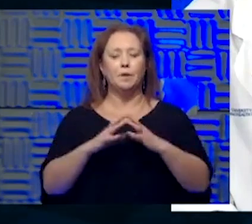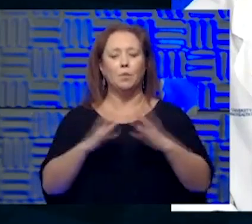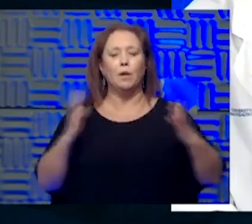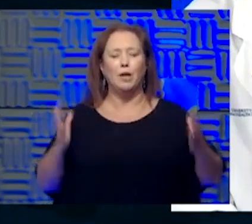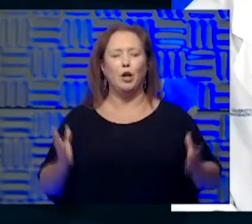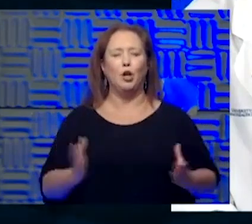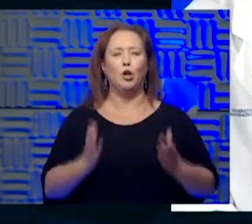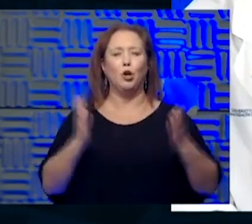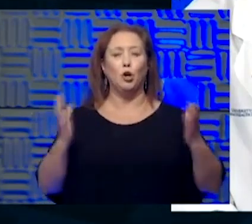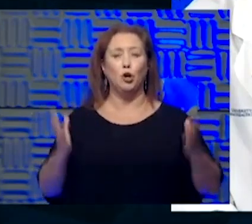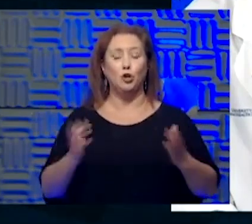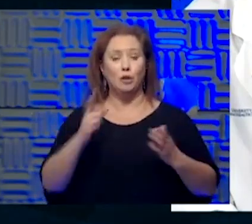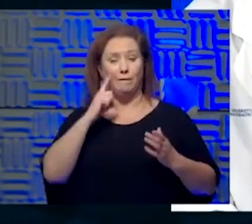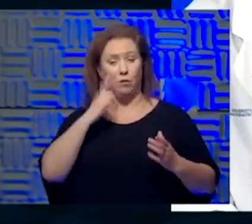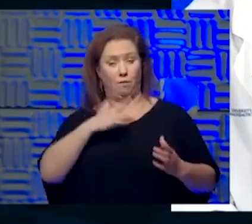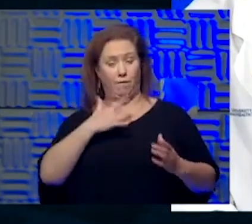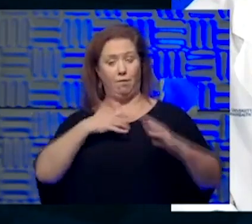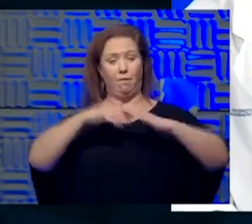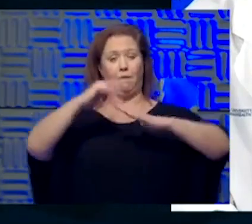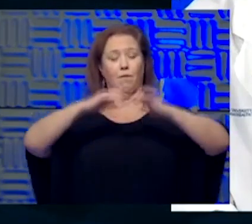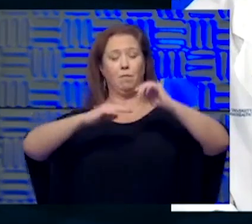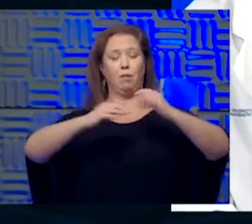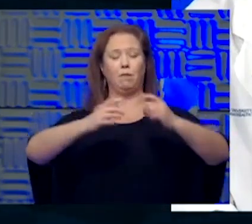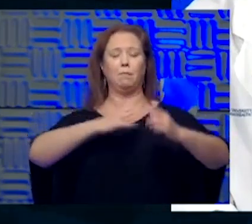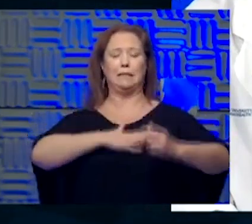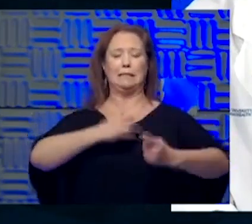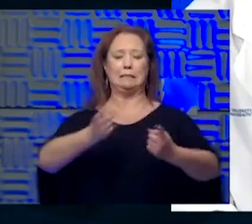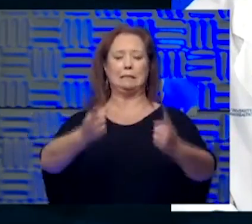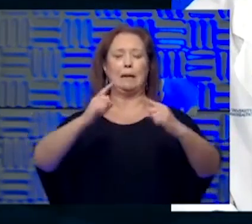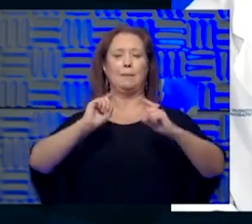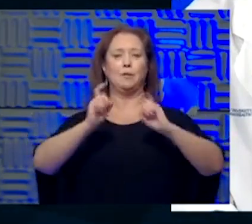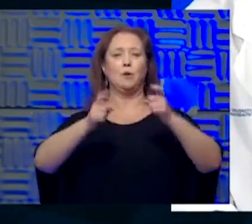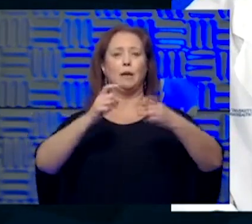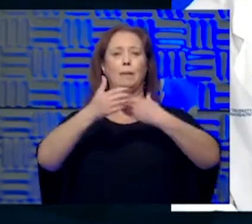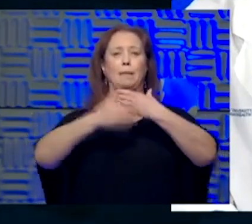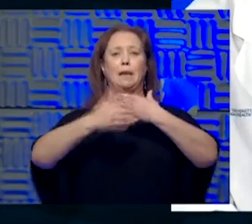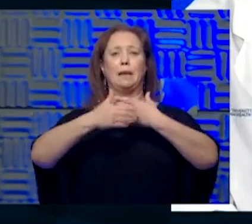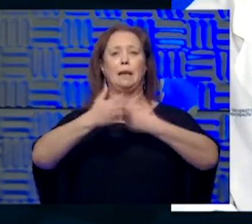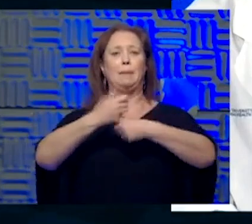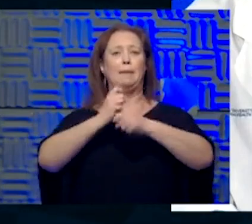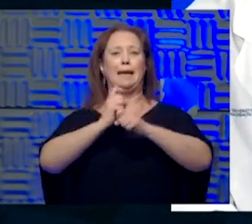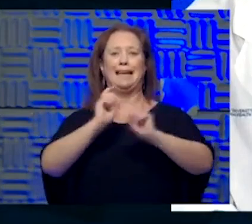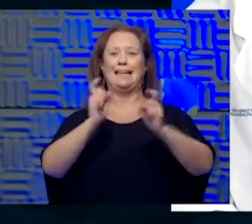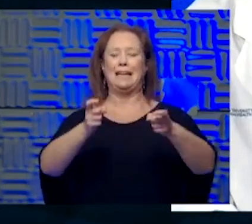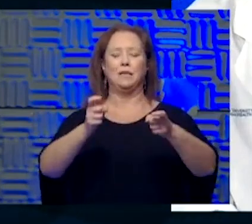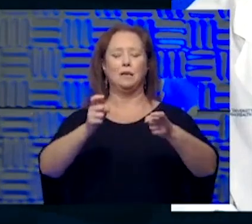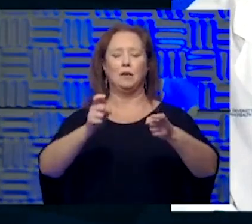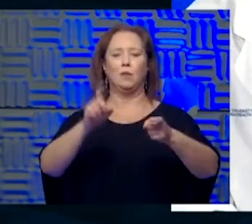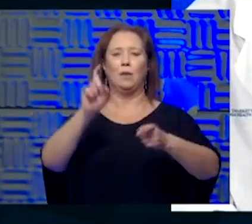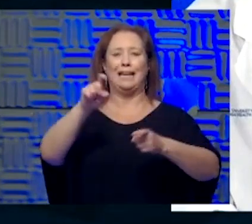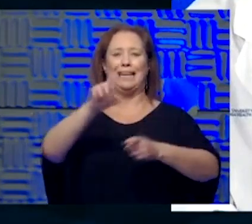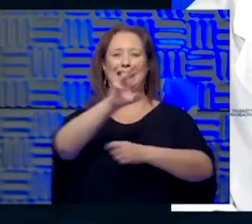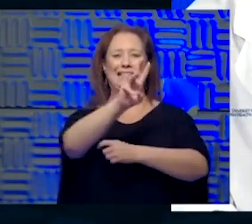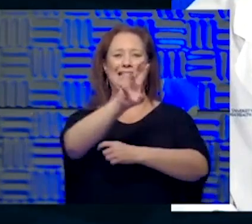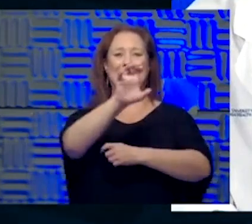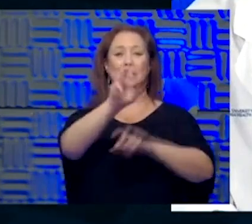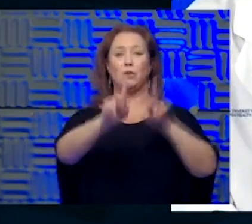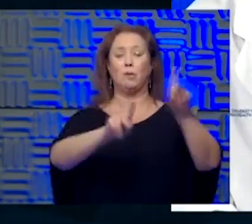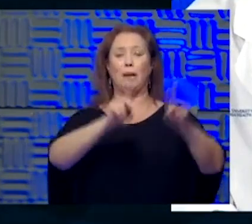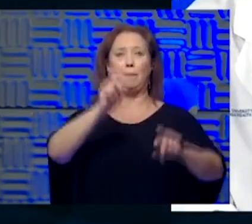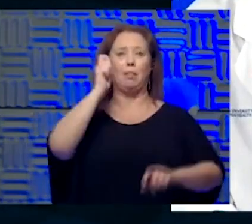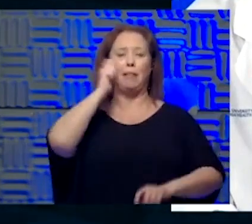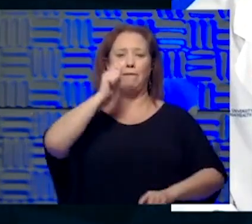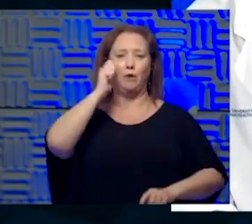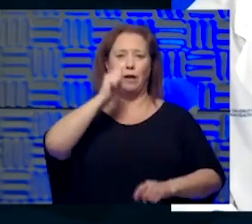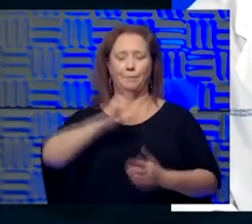you to, if you feel comfortable, come in and donate blood. Make an immediate donation to donate because we need, like I said, 600 people every